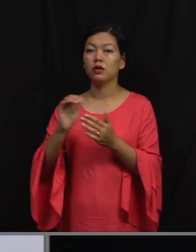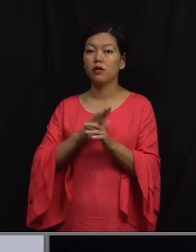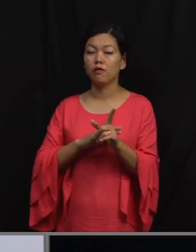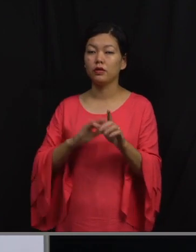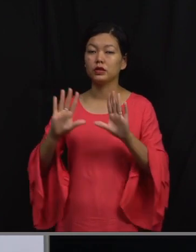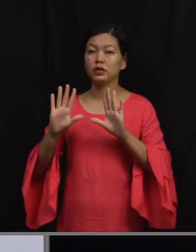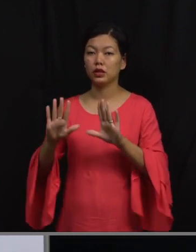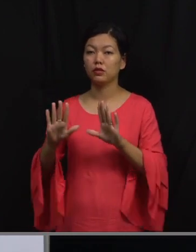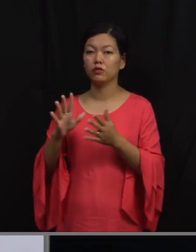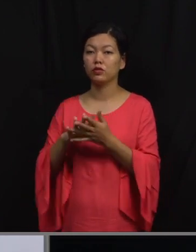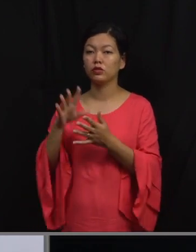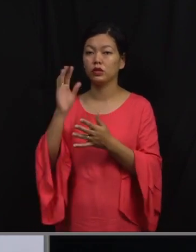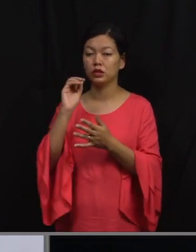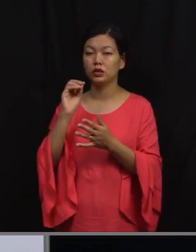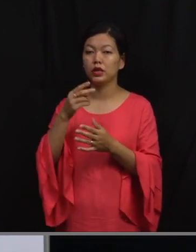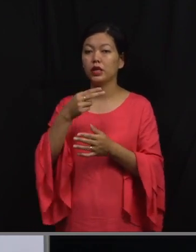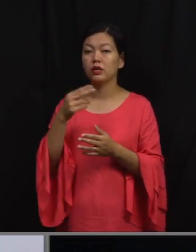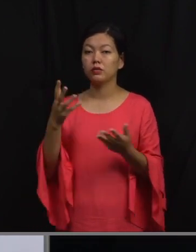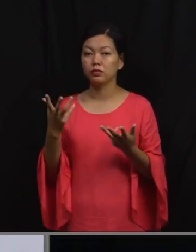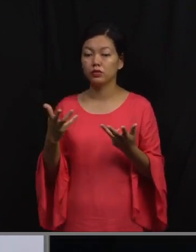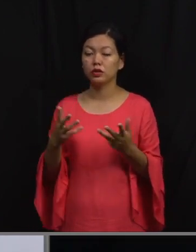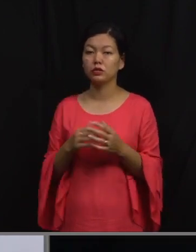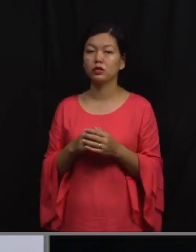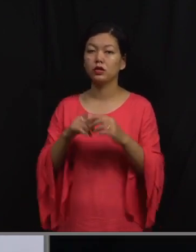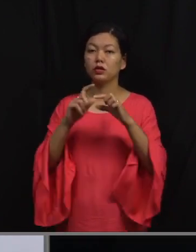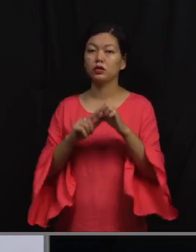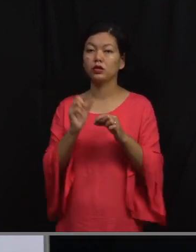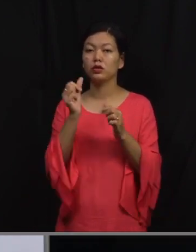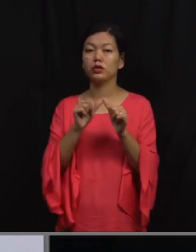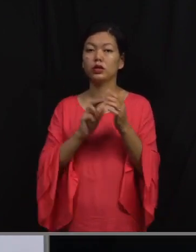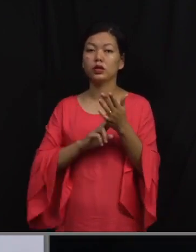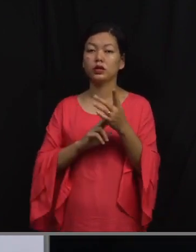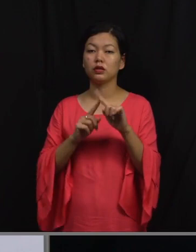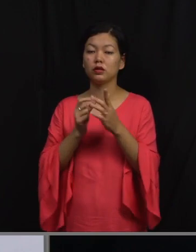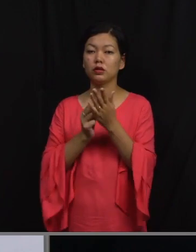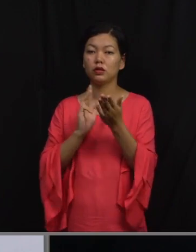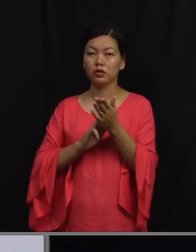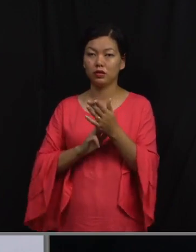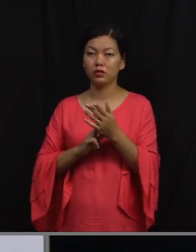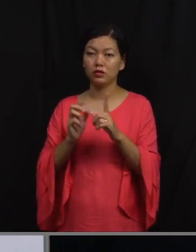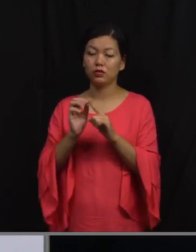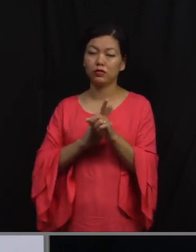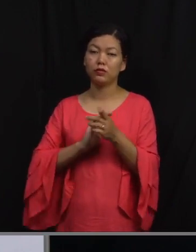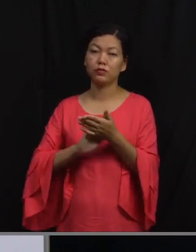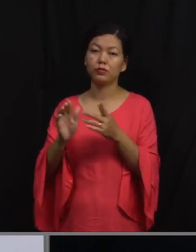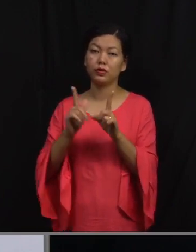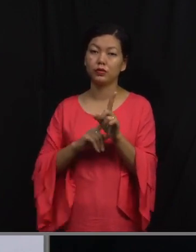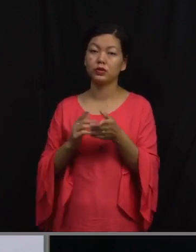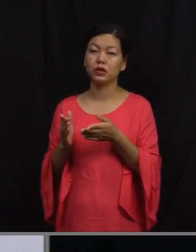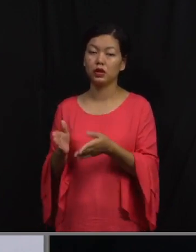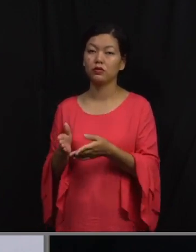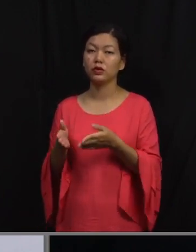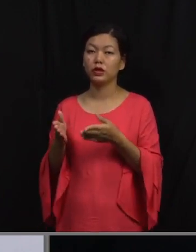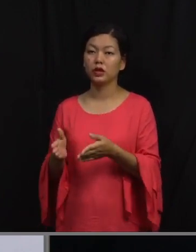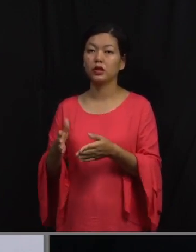domain. There is quantum physics. So quantum physics has accepted as a proper framework to deal with the